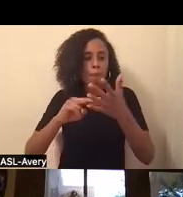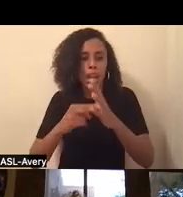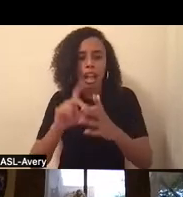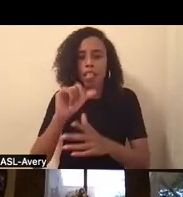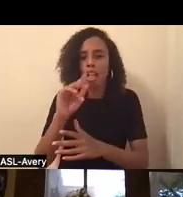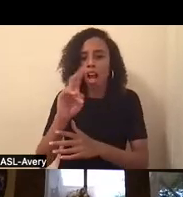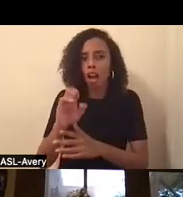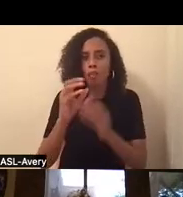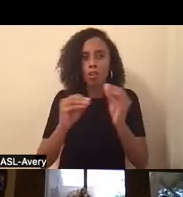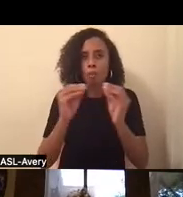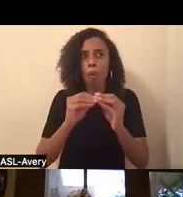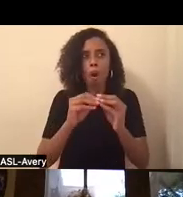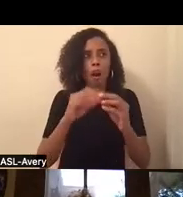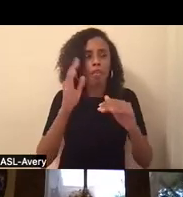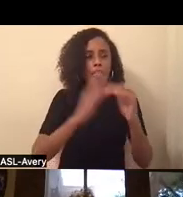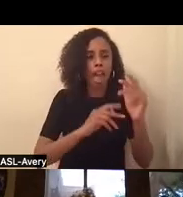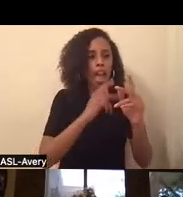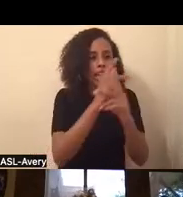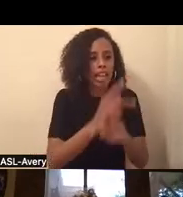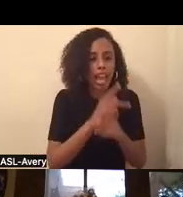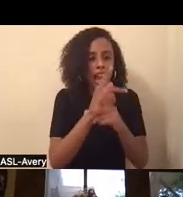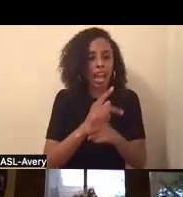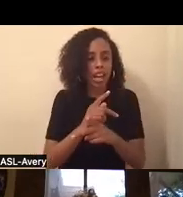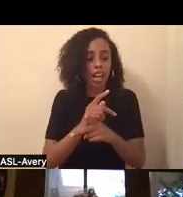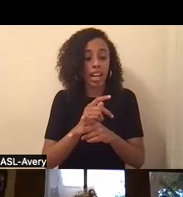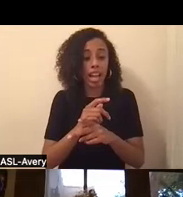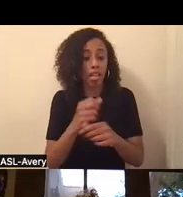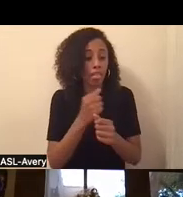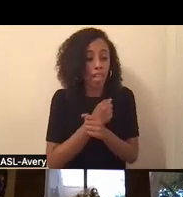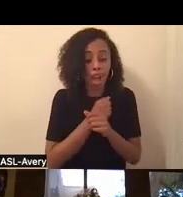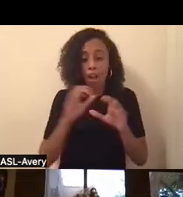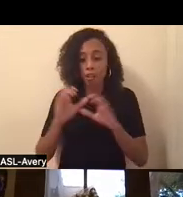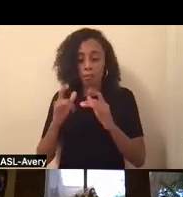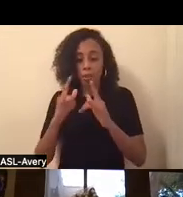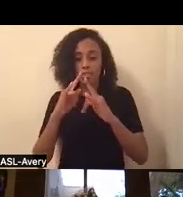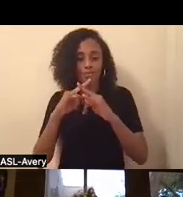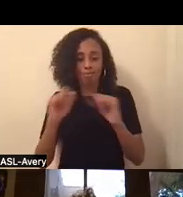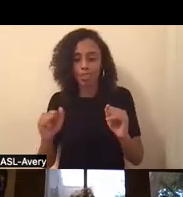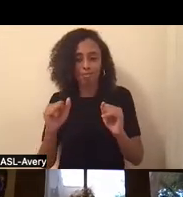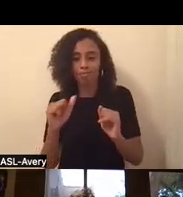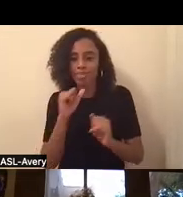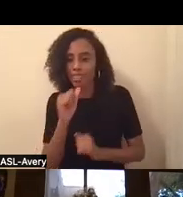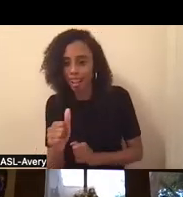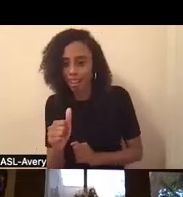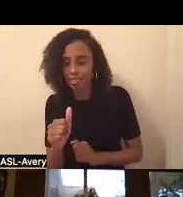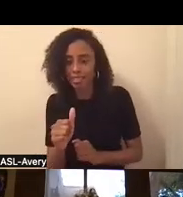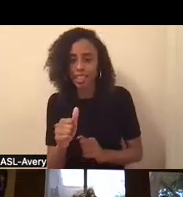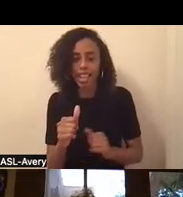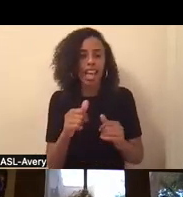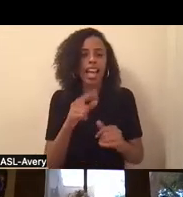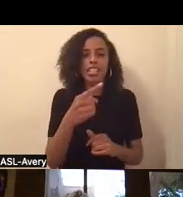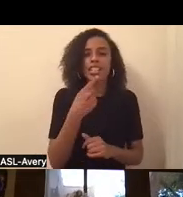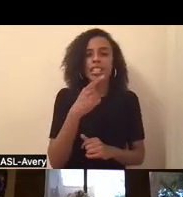care. Love and abuse can't occupy the same space. And she says that love is what? Can somebody read